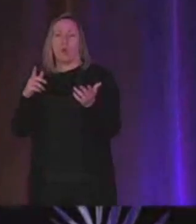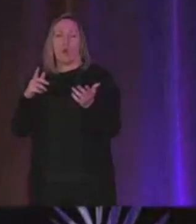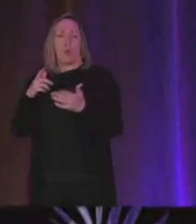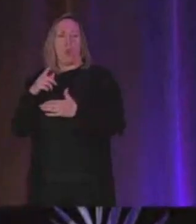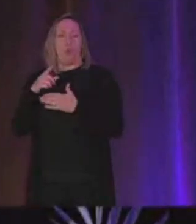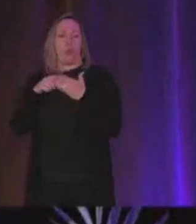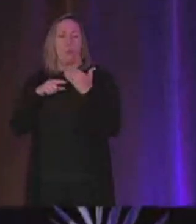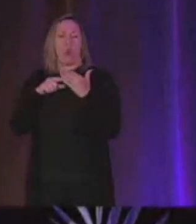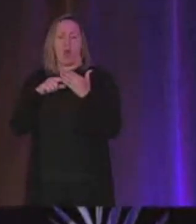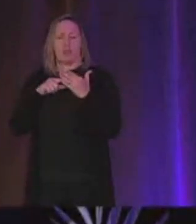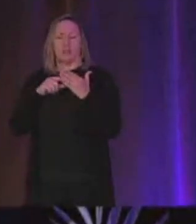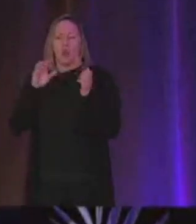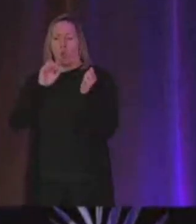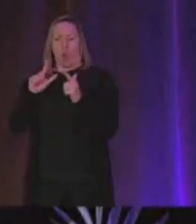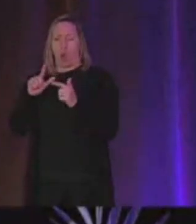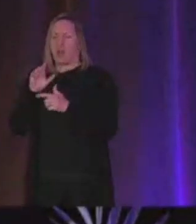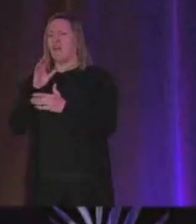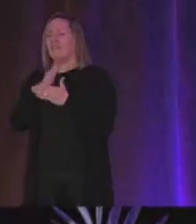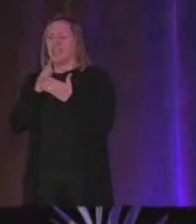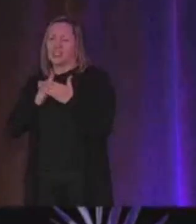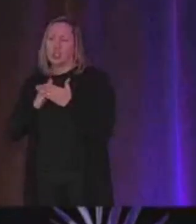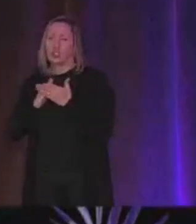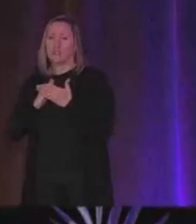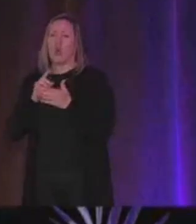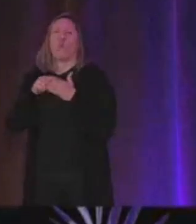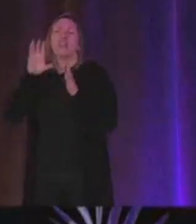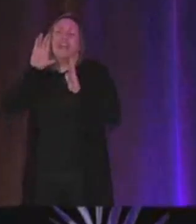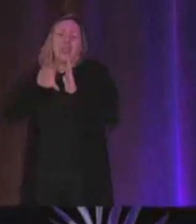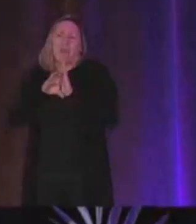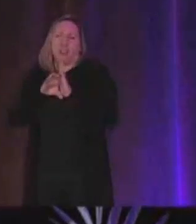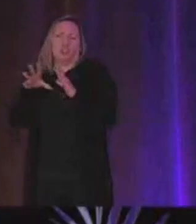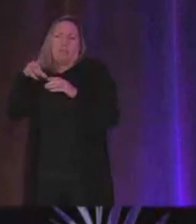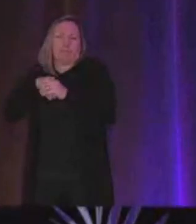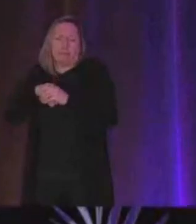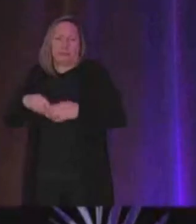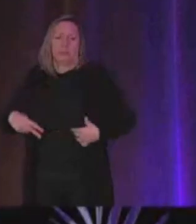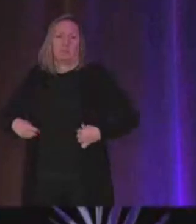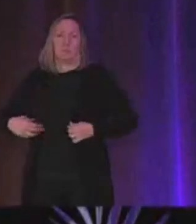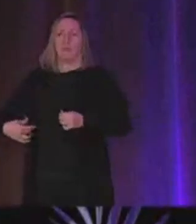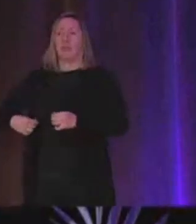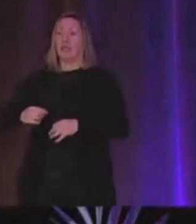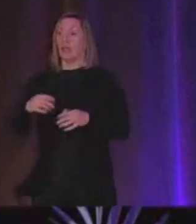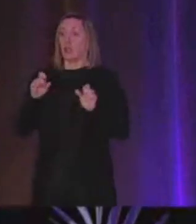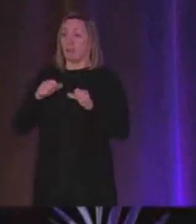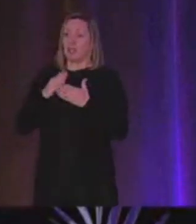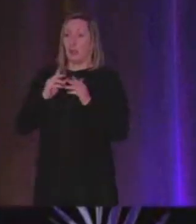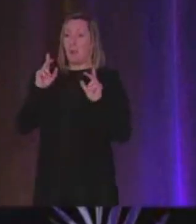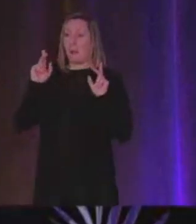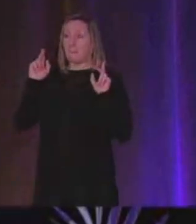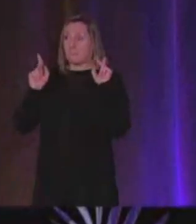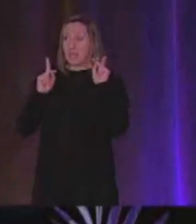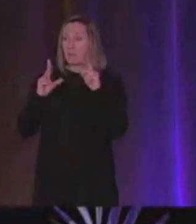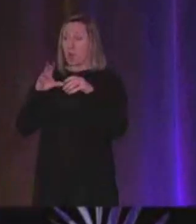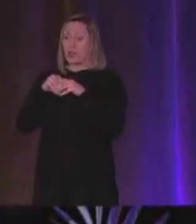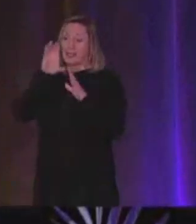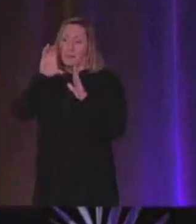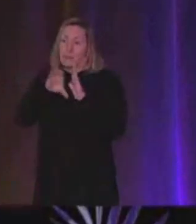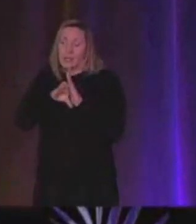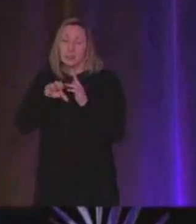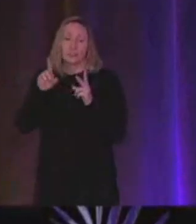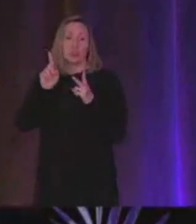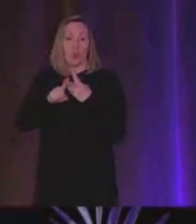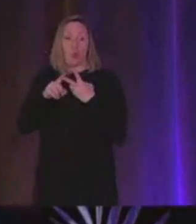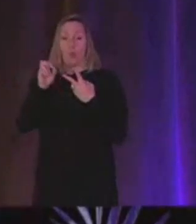what all features or slash what this image comprises about. There could be like some people in that image. There could be